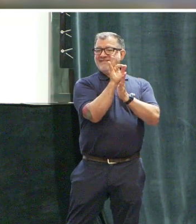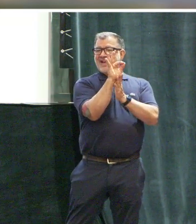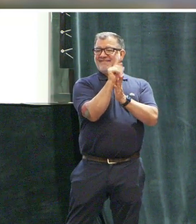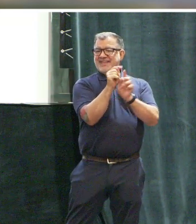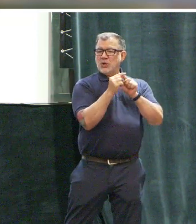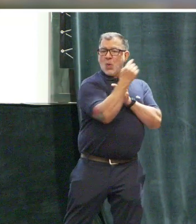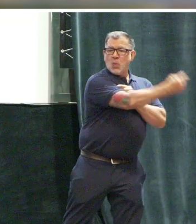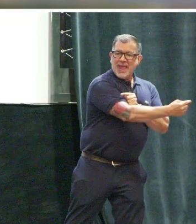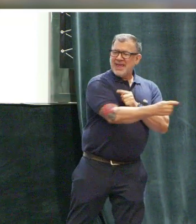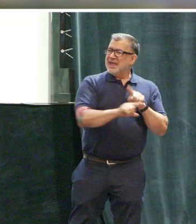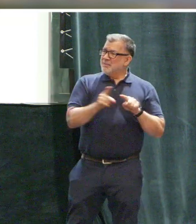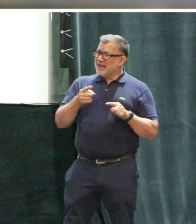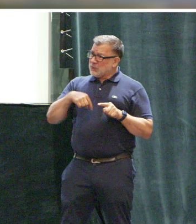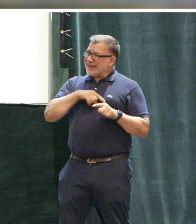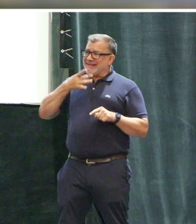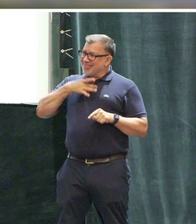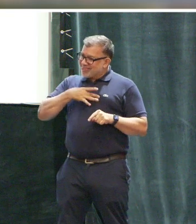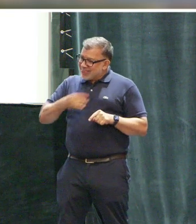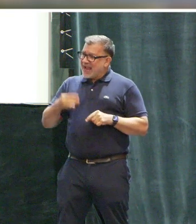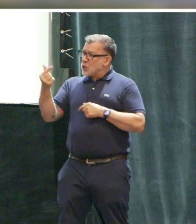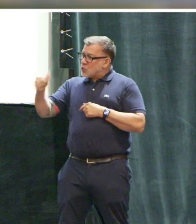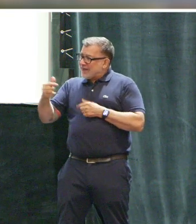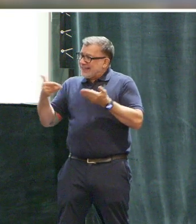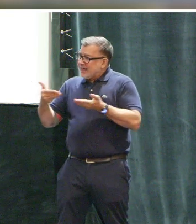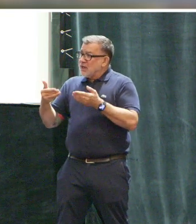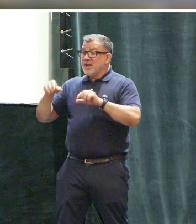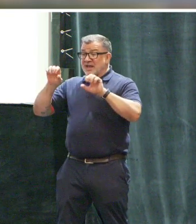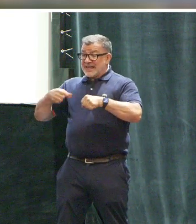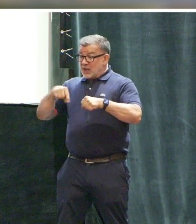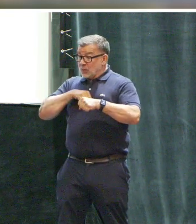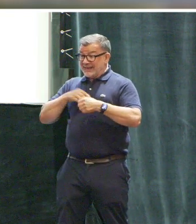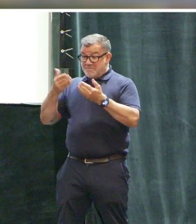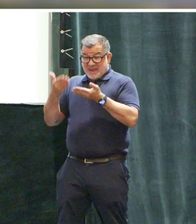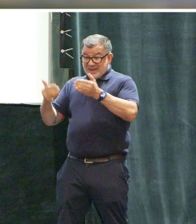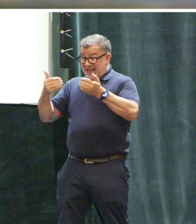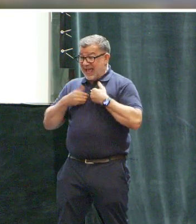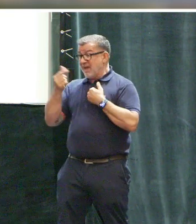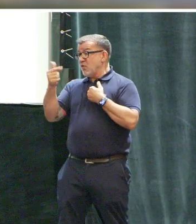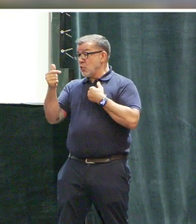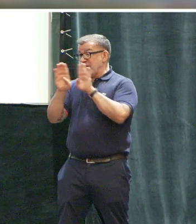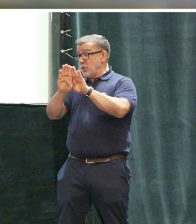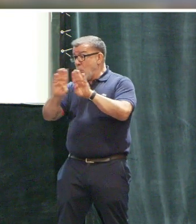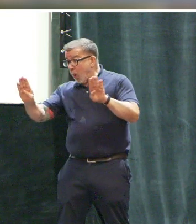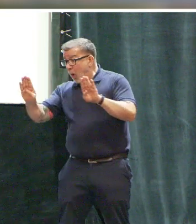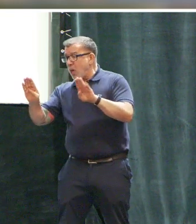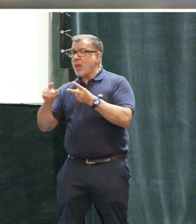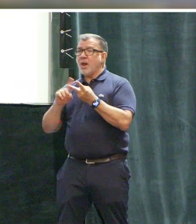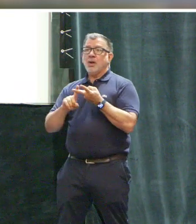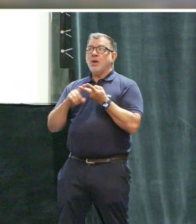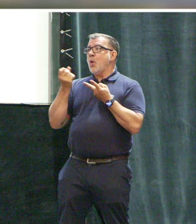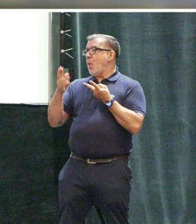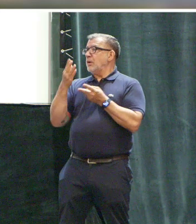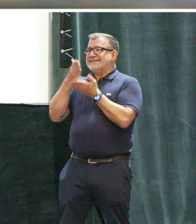have greenery? How can we look at different types of greening, whether it's a green wall that is done or some kind